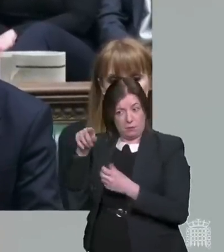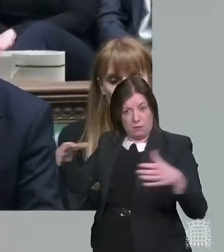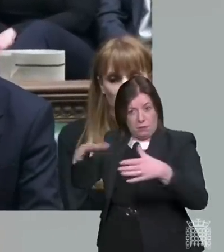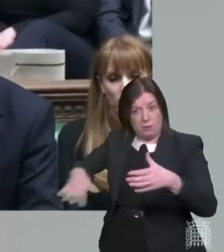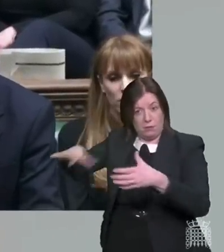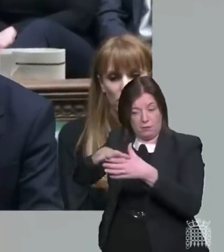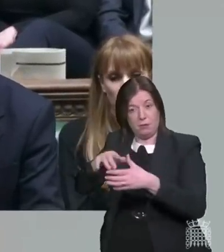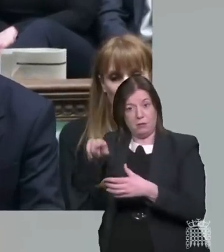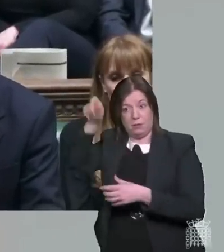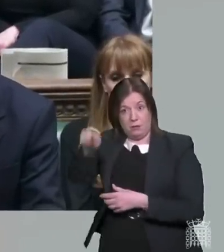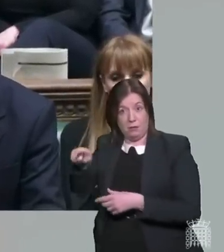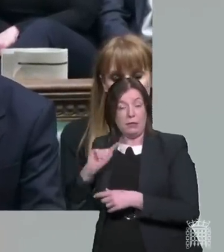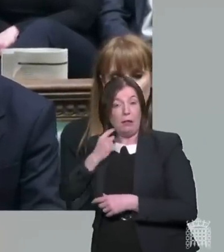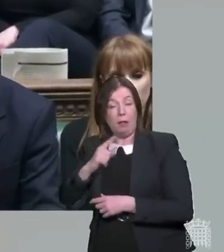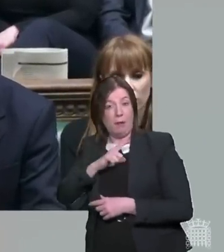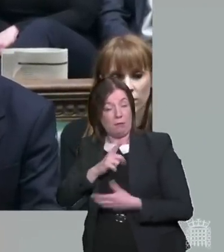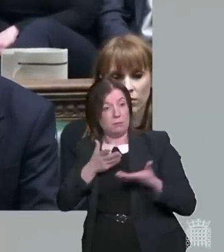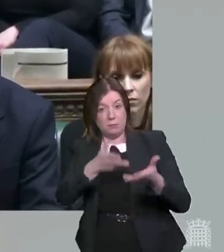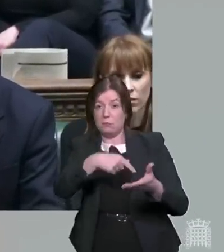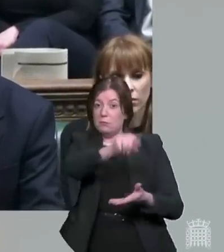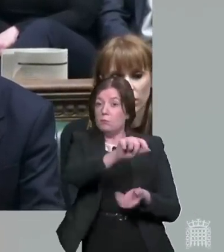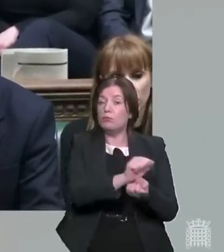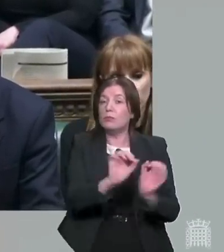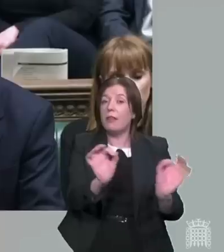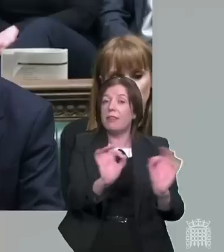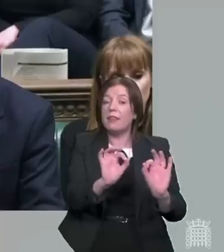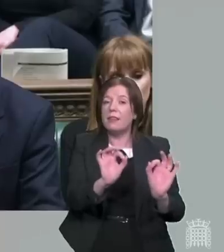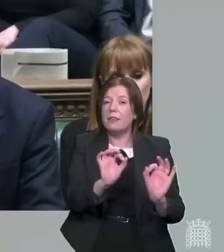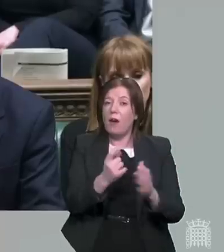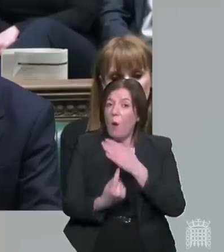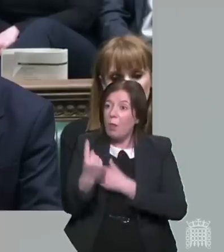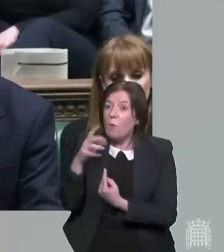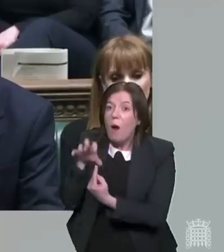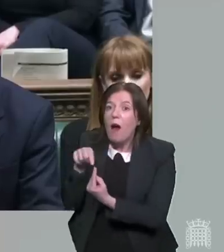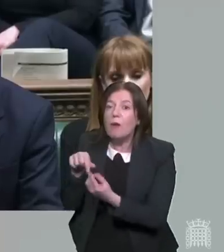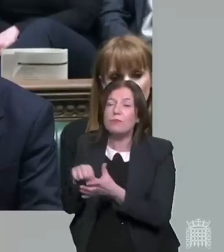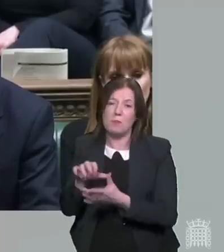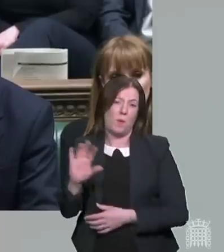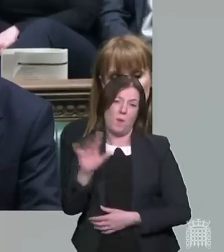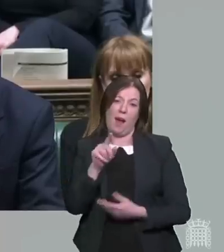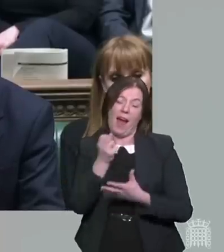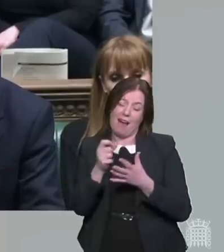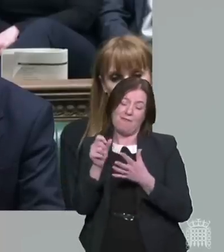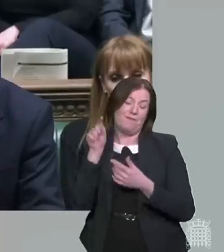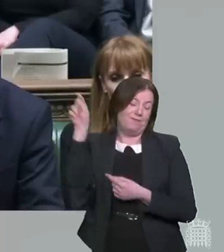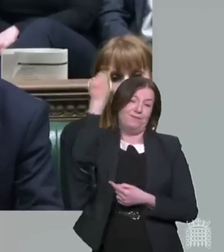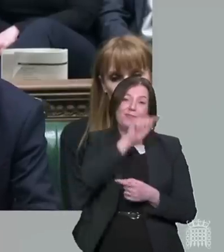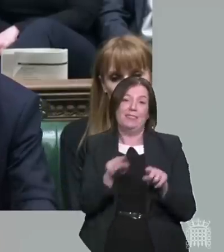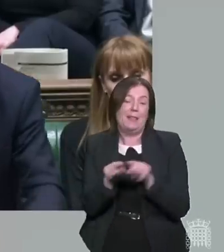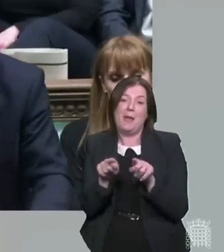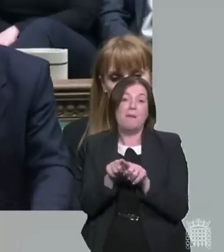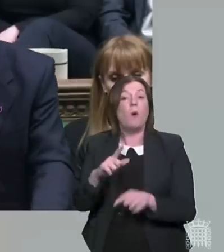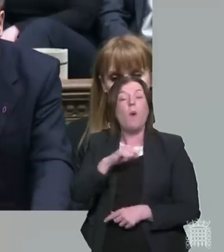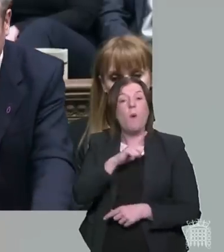down. But across the country, probation services are failing. After a botched, then reversed